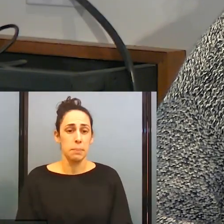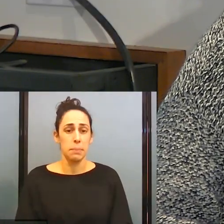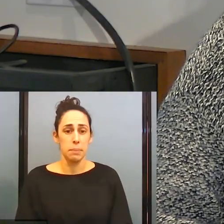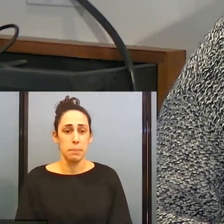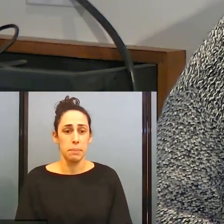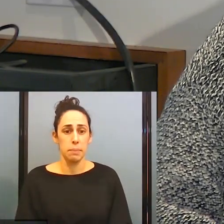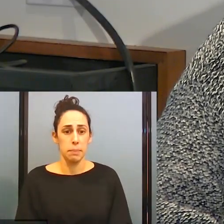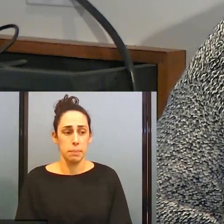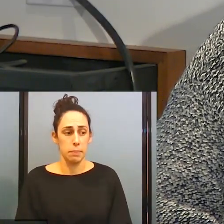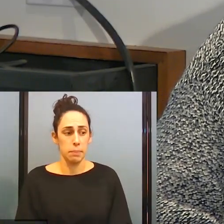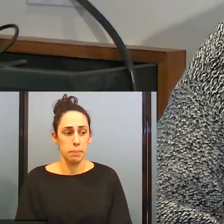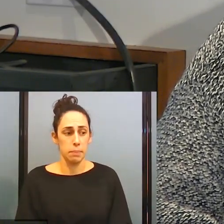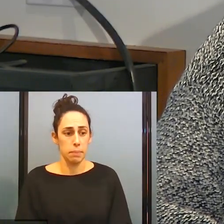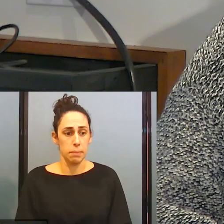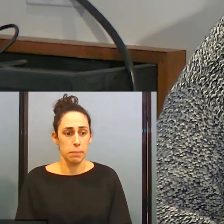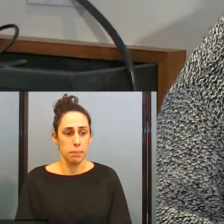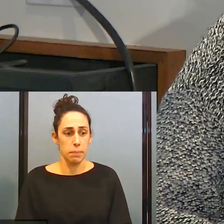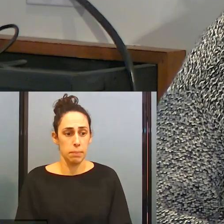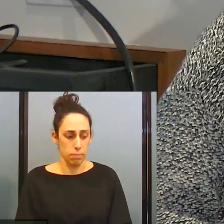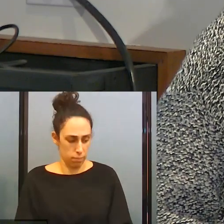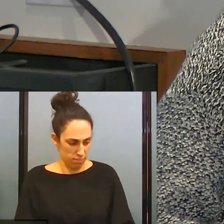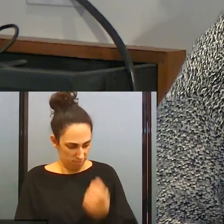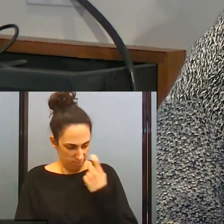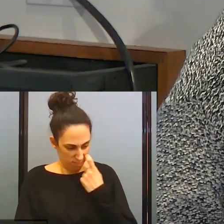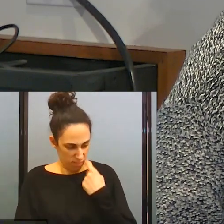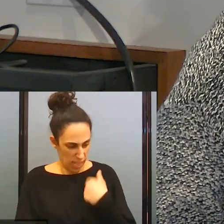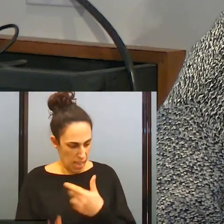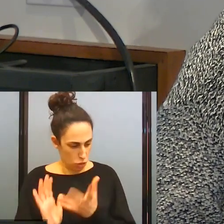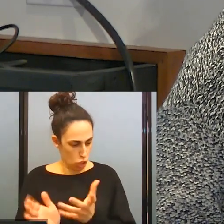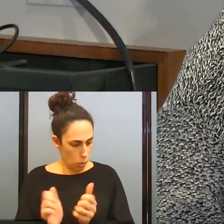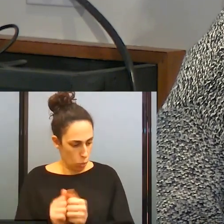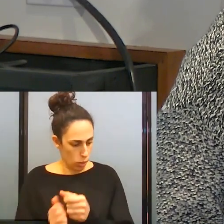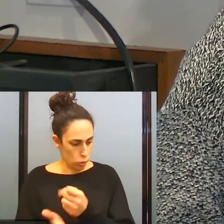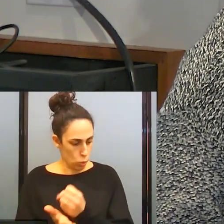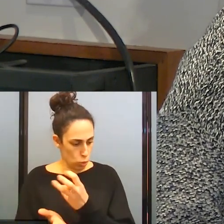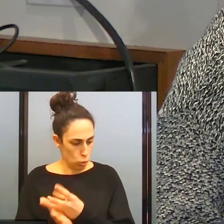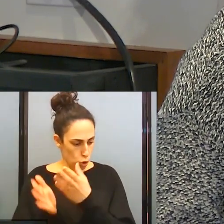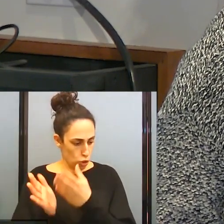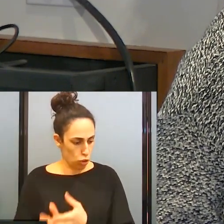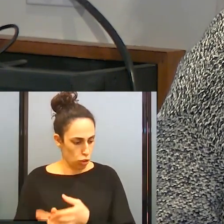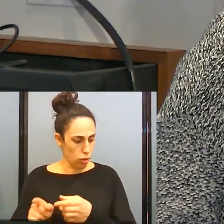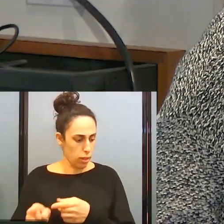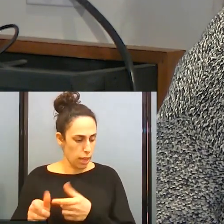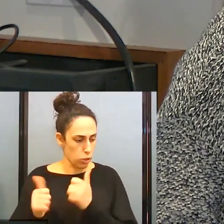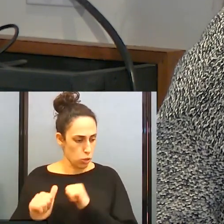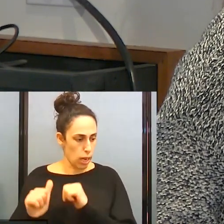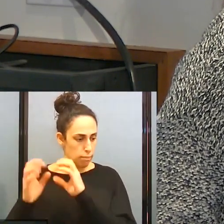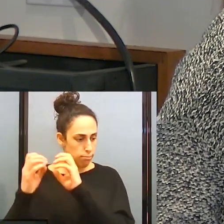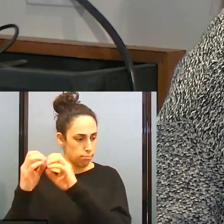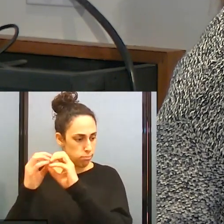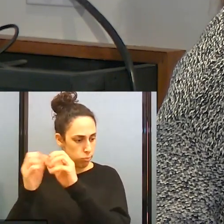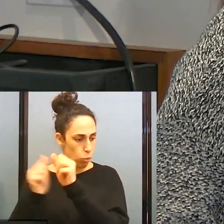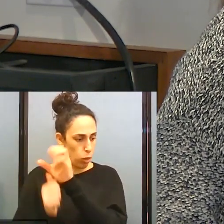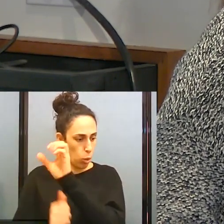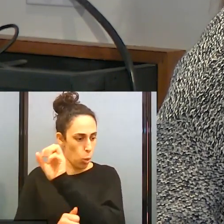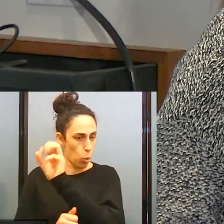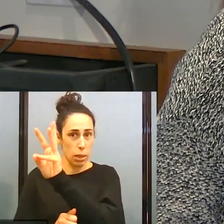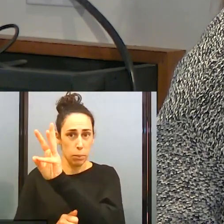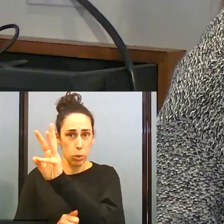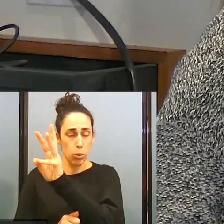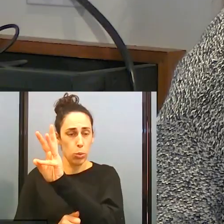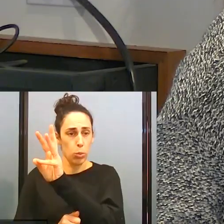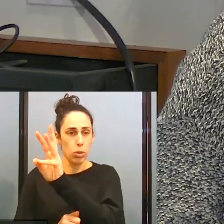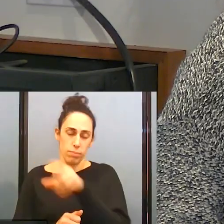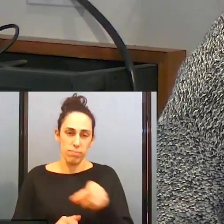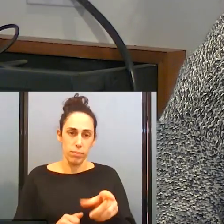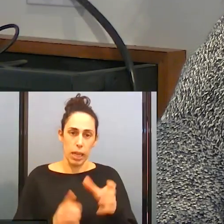sort of a social work type person recently who was trying to see if OW, her client is on OW, if there was any sort